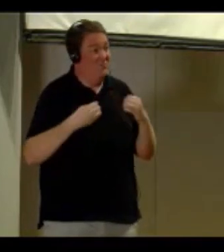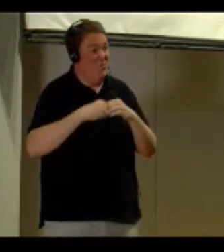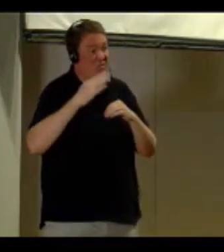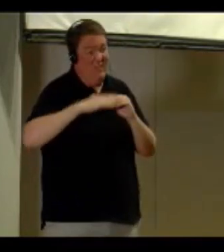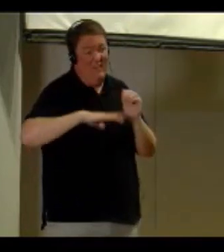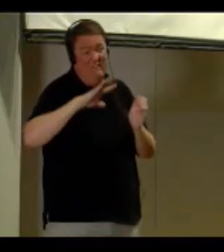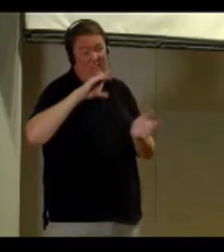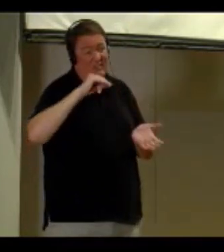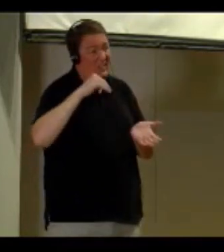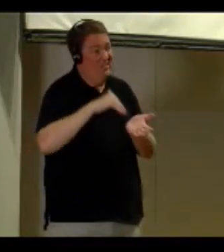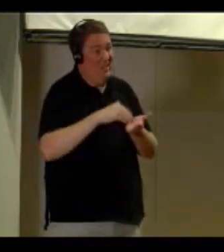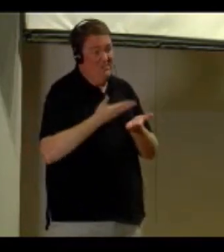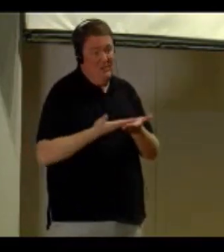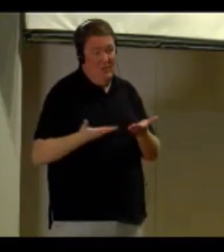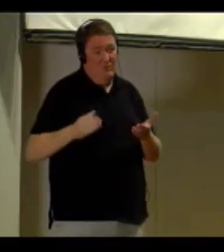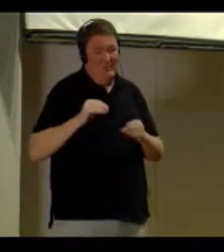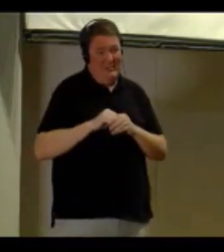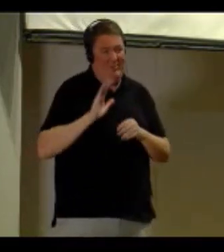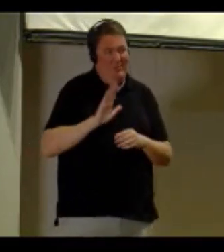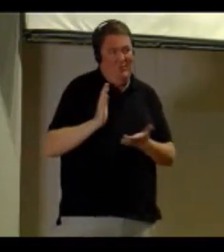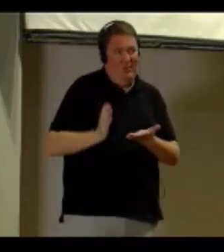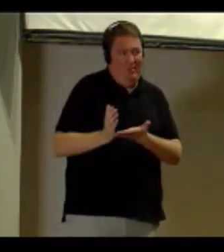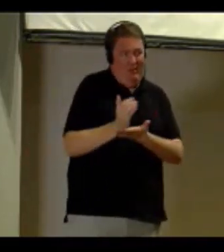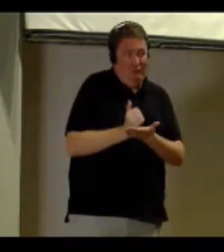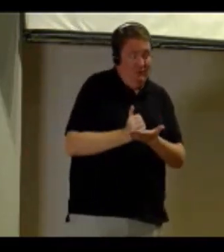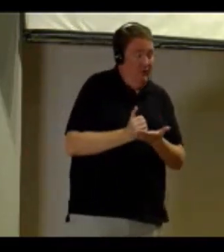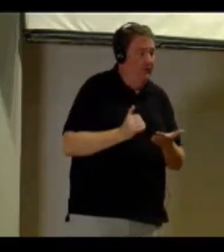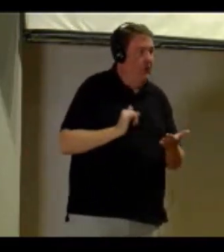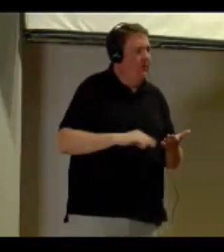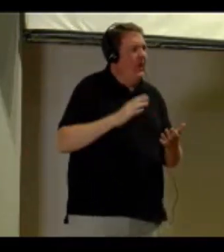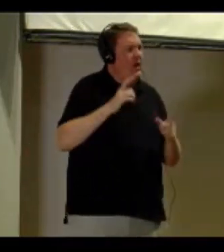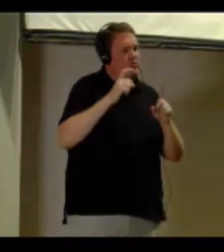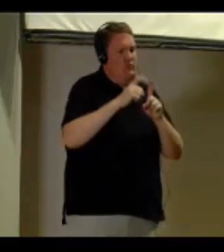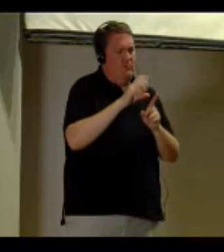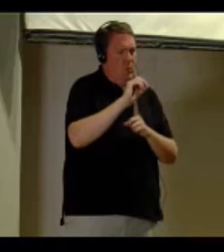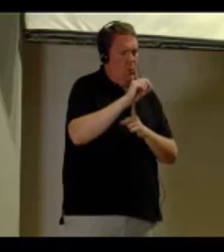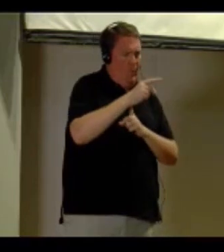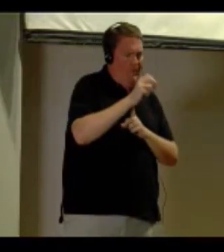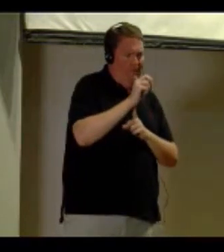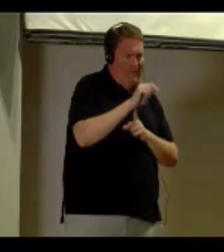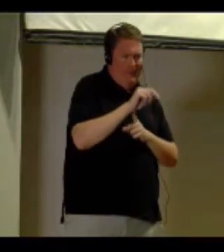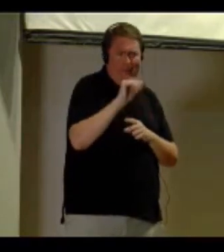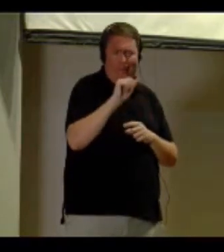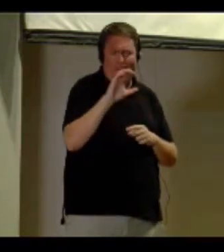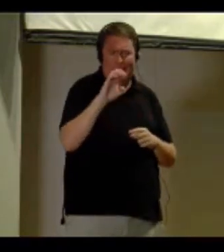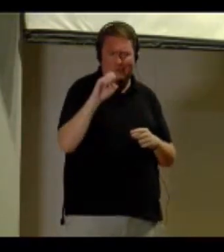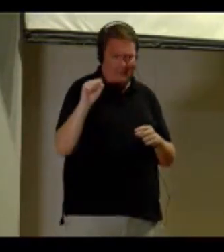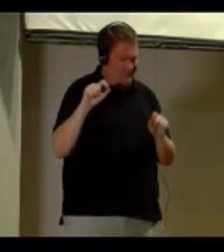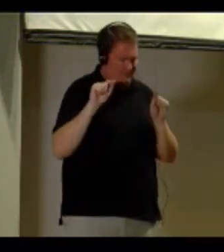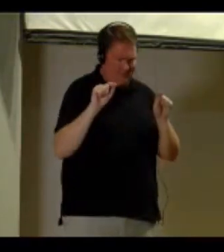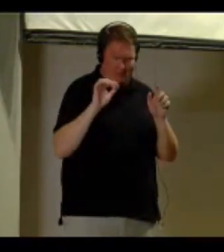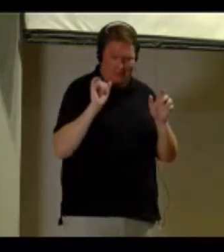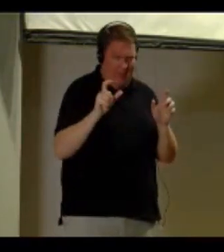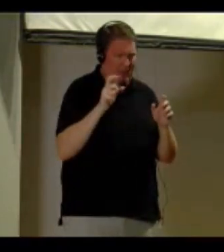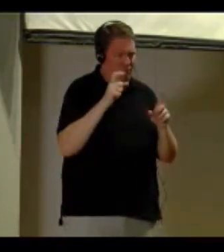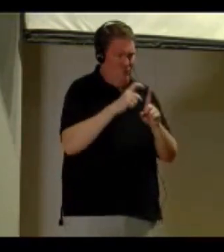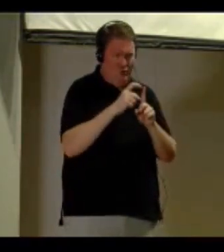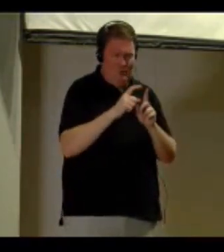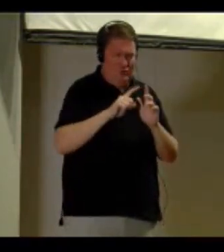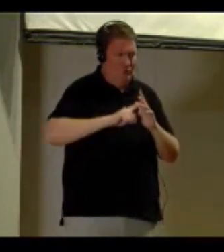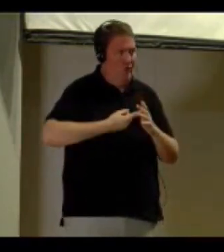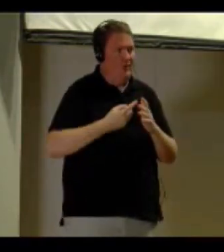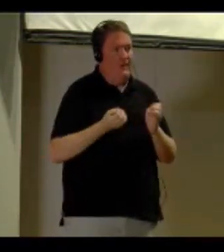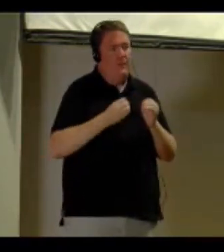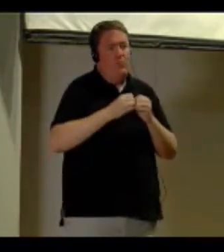50,000 objects in its collection. The term open access, however, came into common parlance more